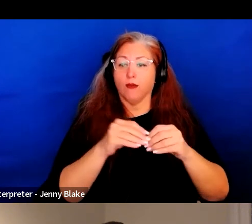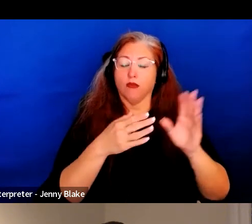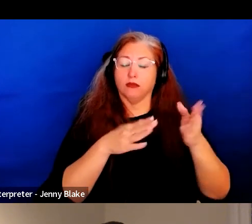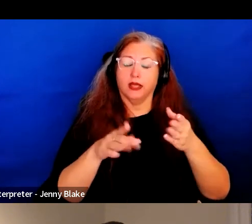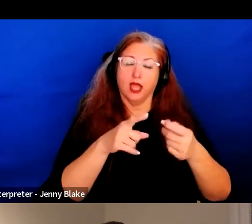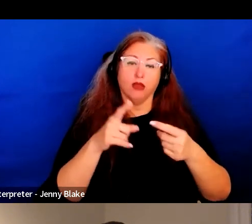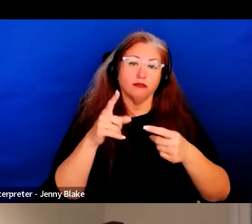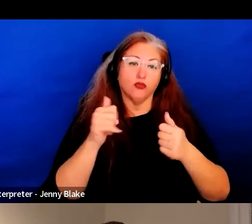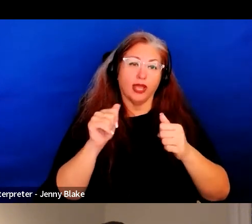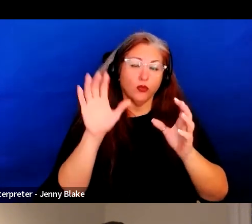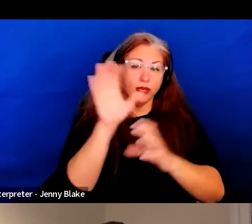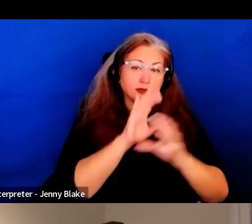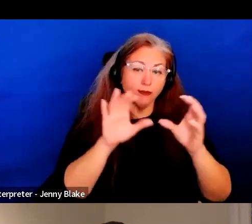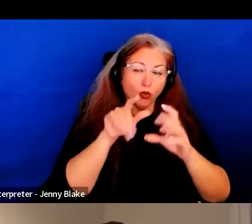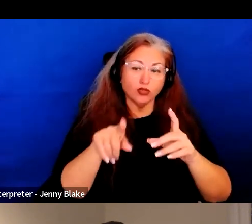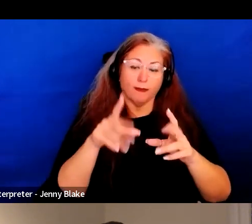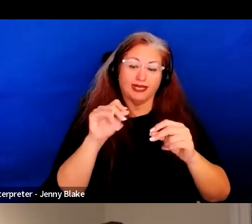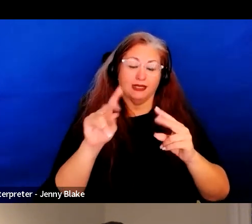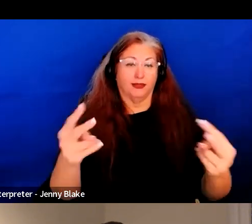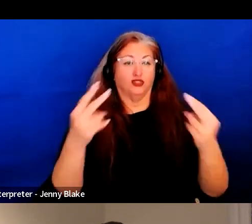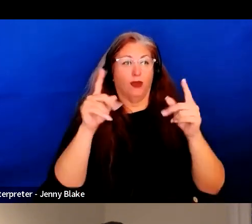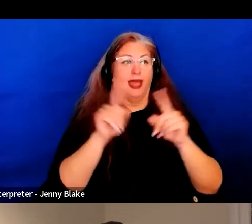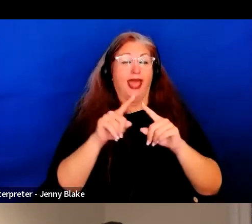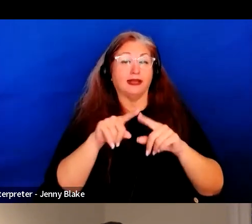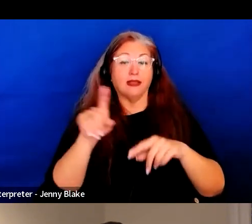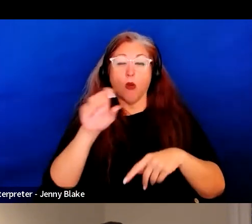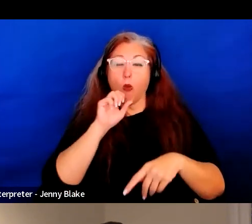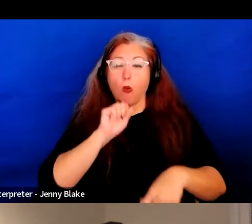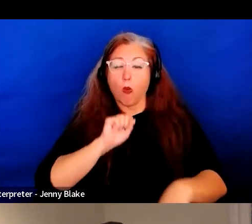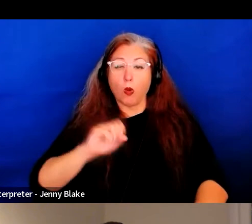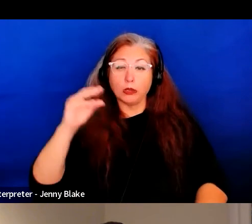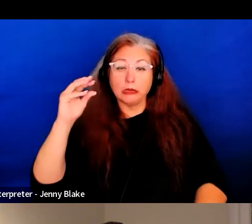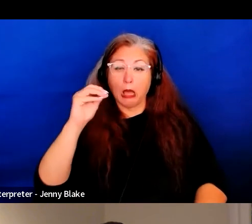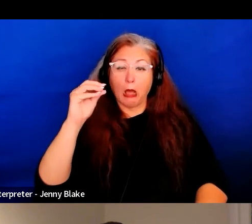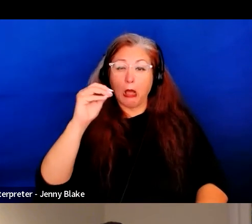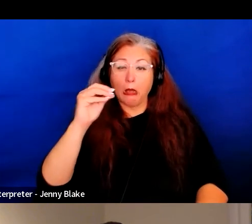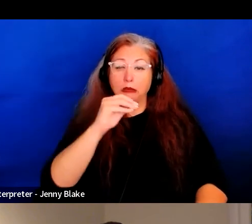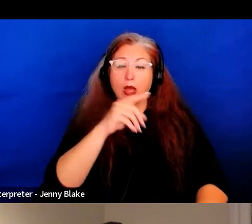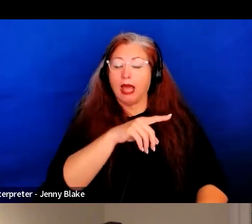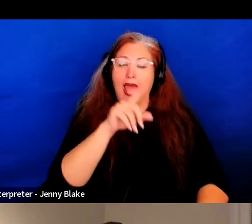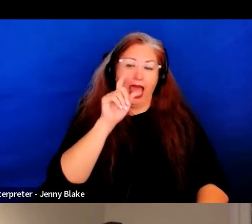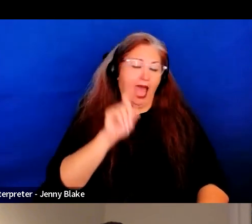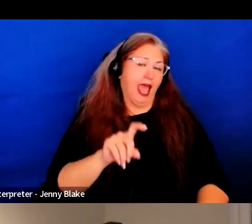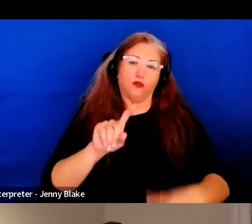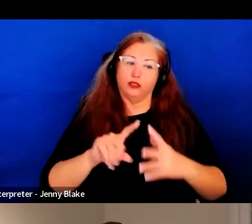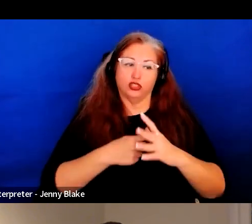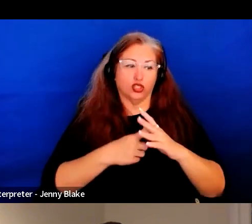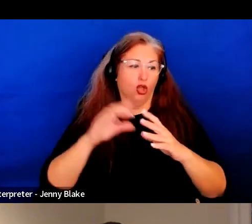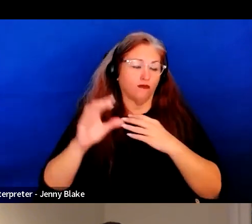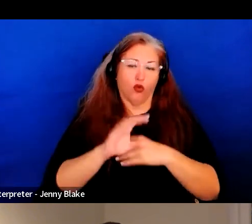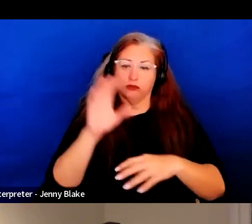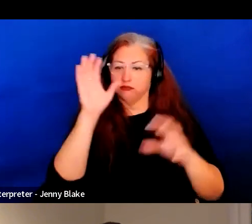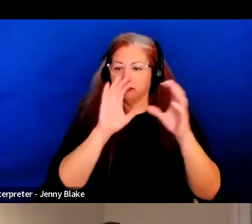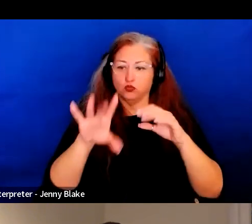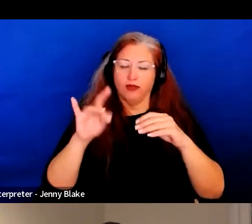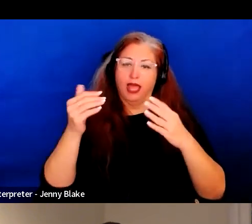that because, again, being perceived as the dinosaur, they have no other choice but to explore these new media landscapes.